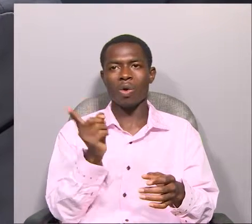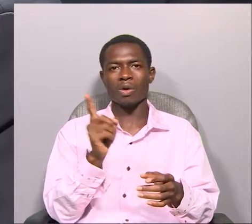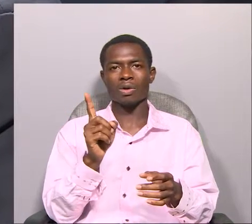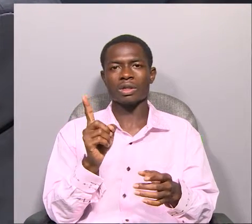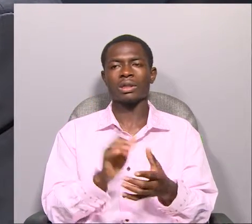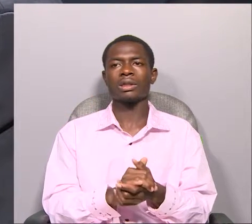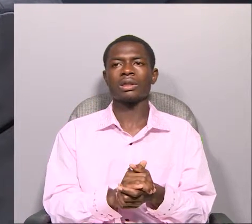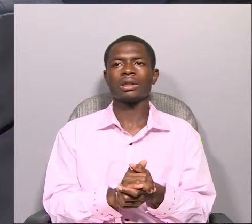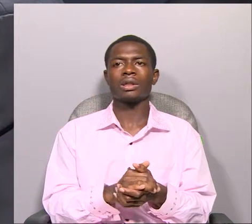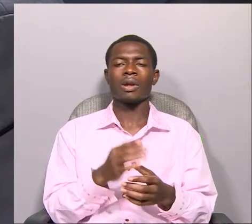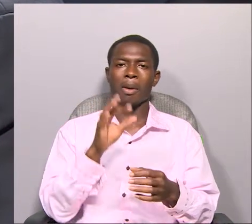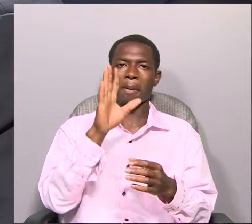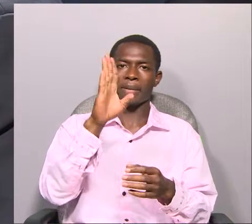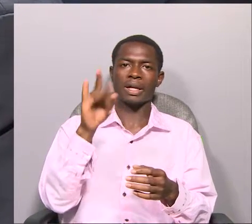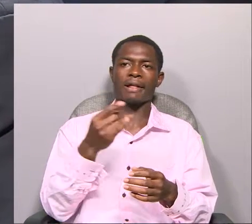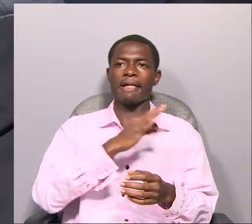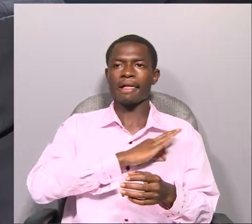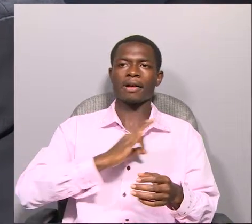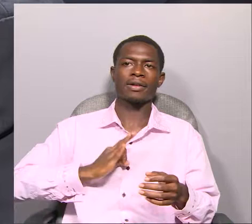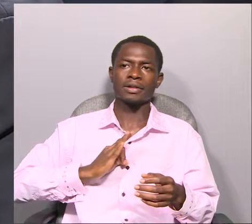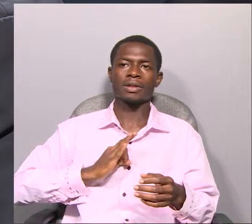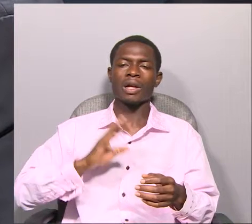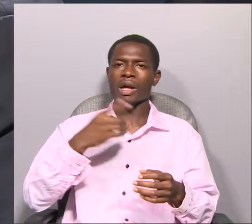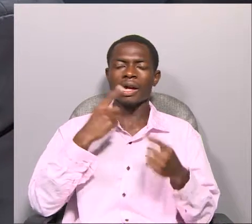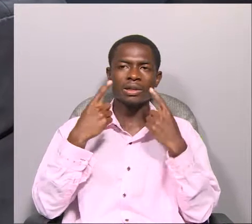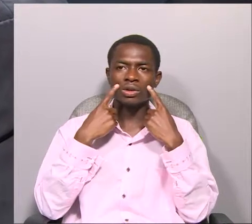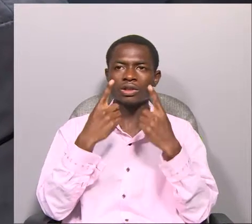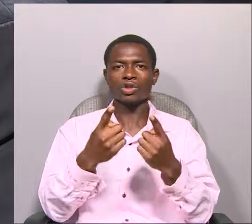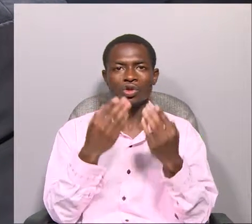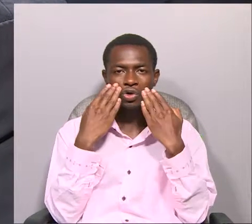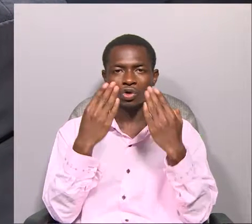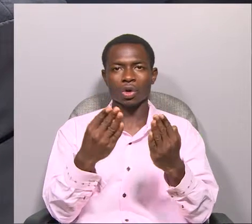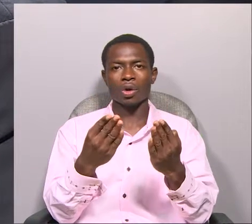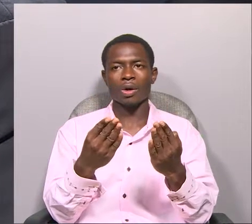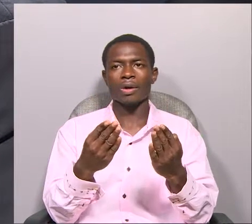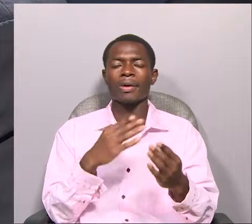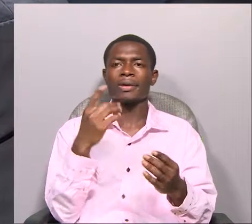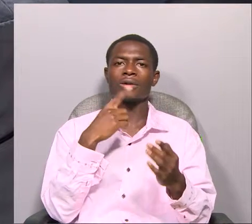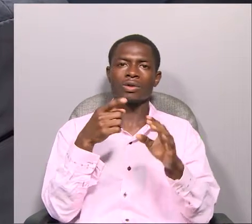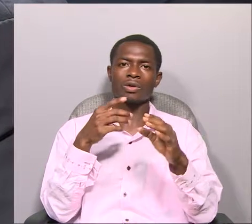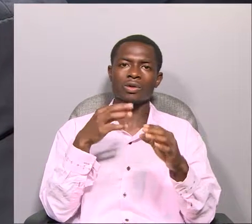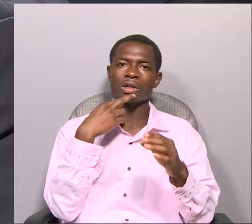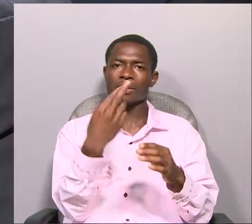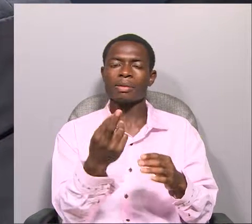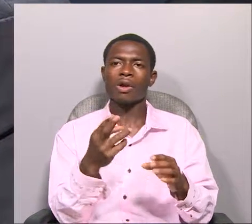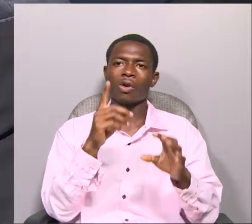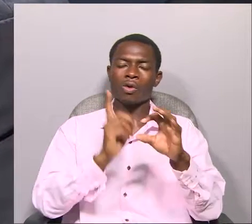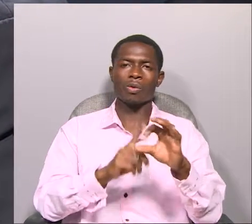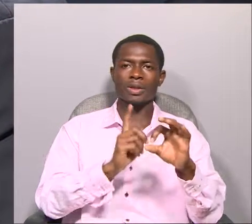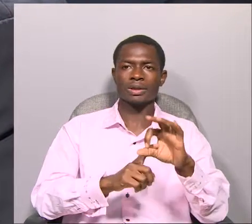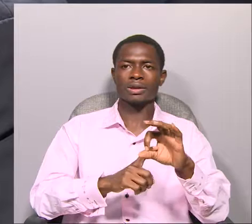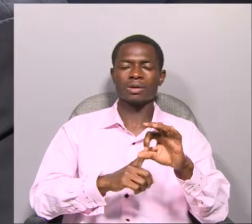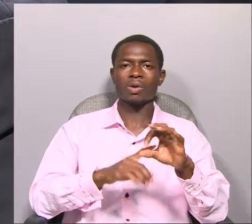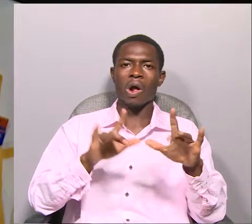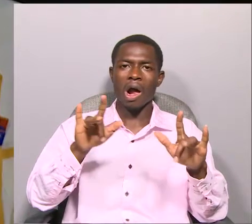the only initiative by government. I only indicated that one in response to a